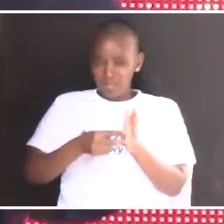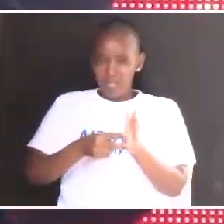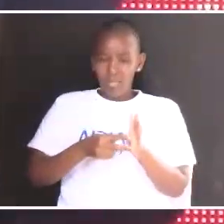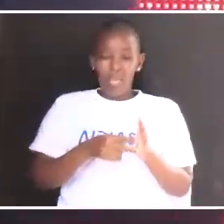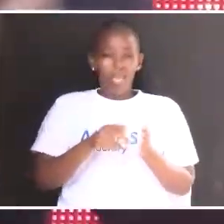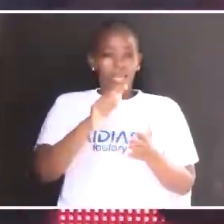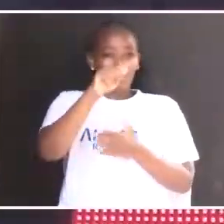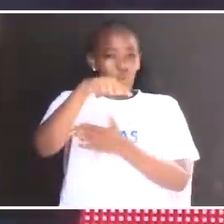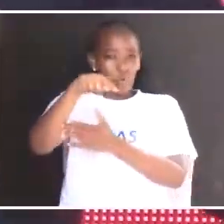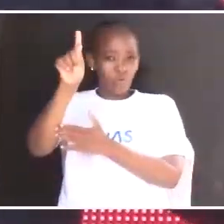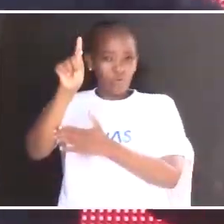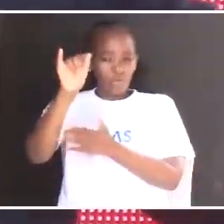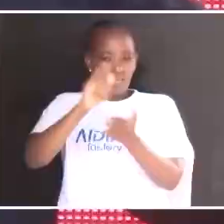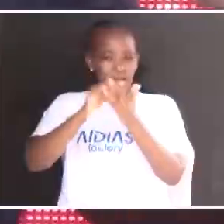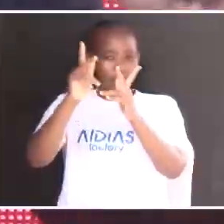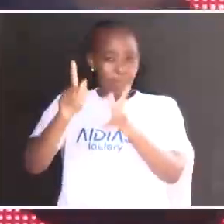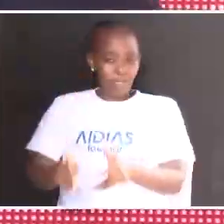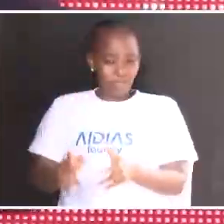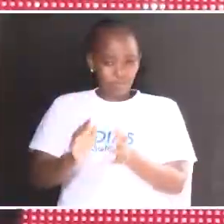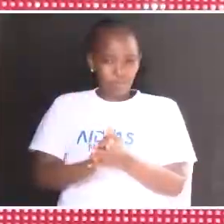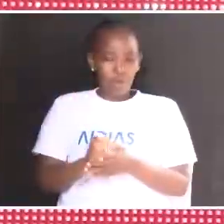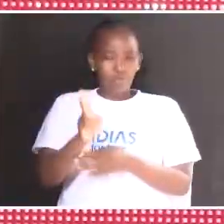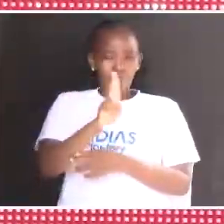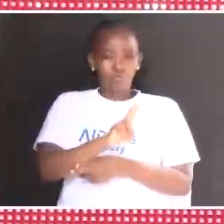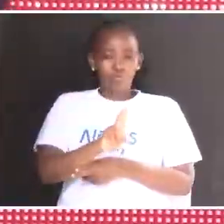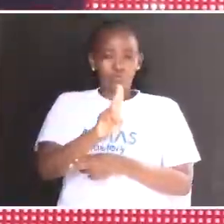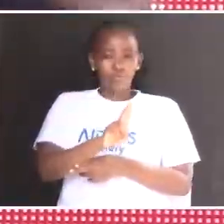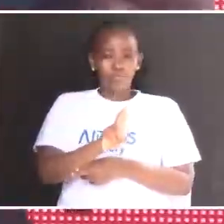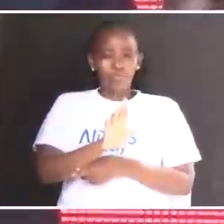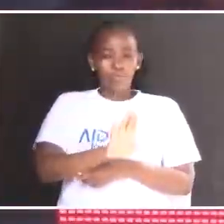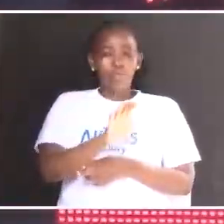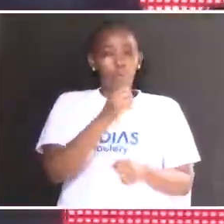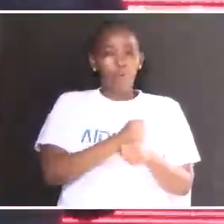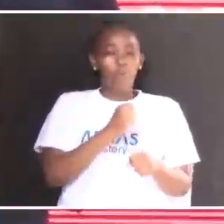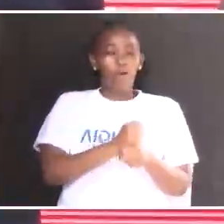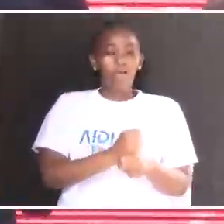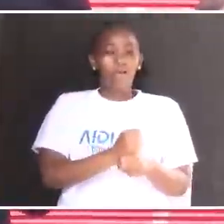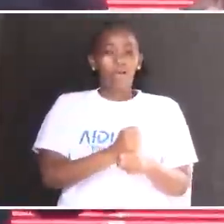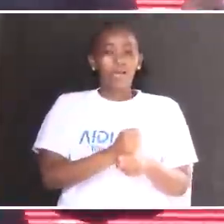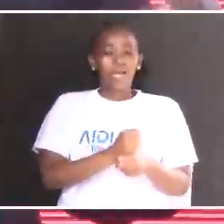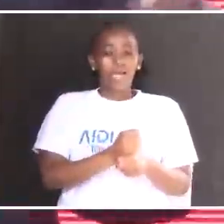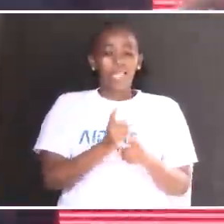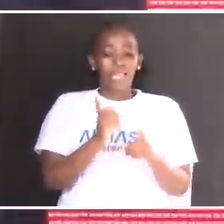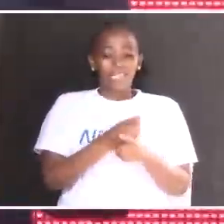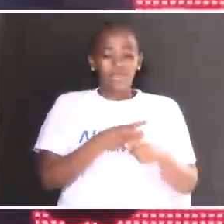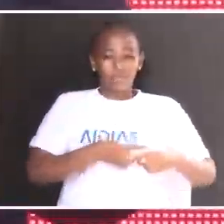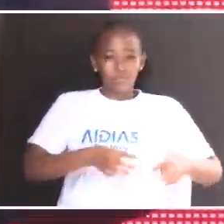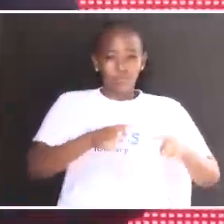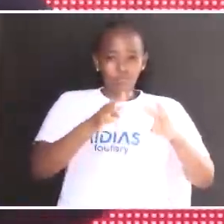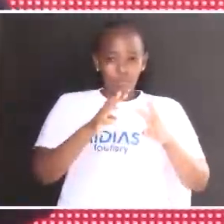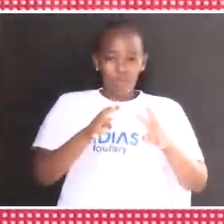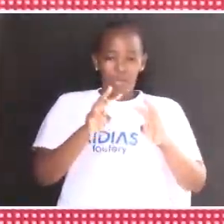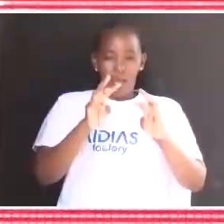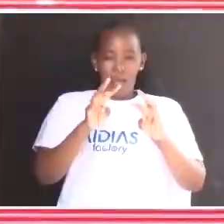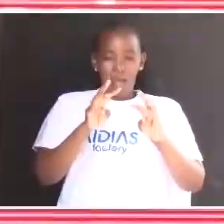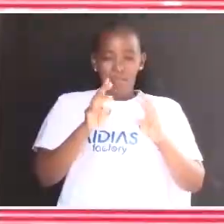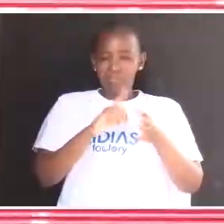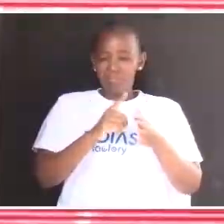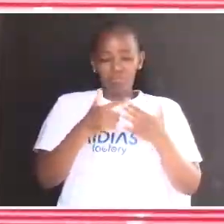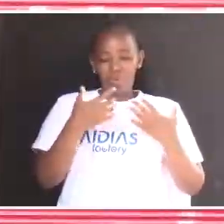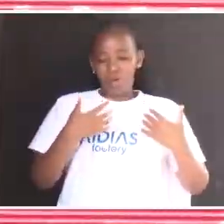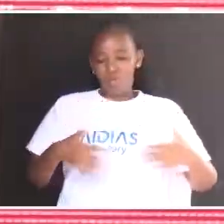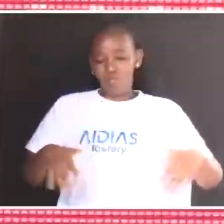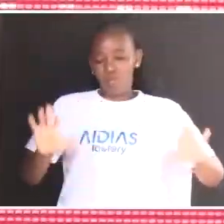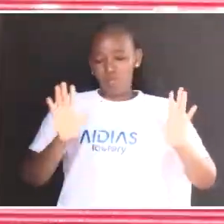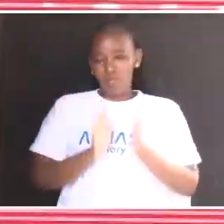you authorized that person to use your work in a certain way, then unapotelea.